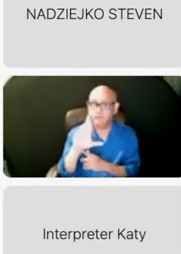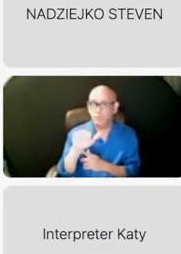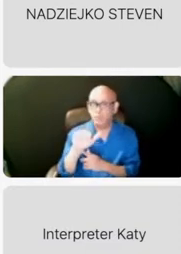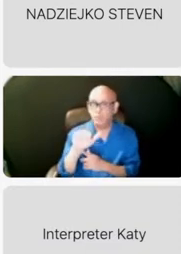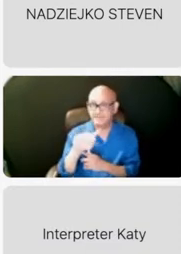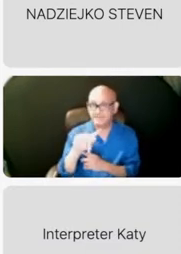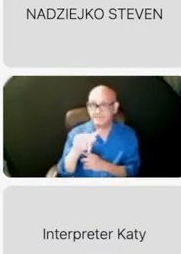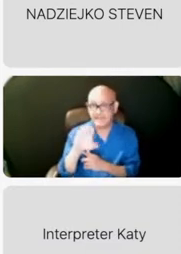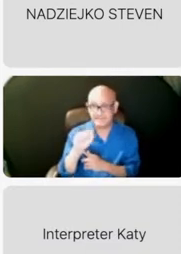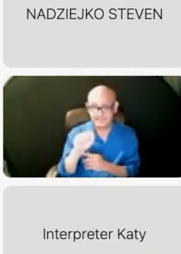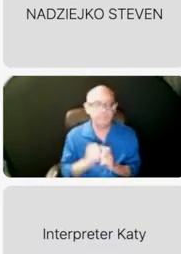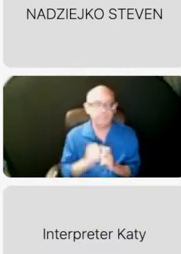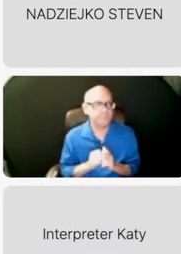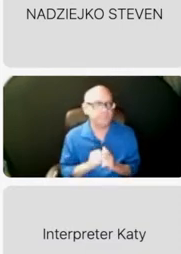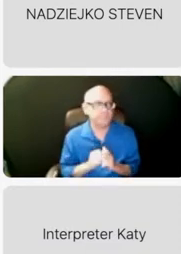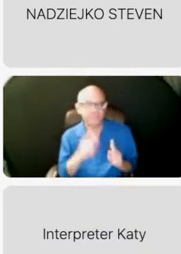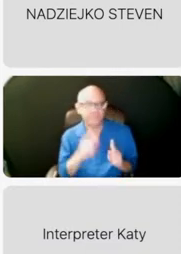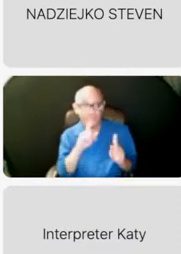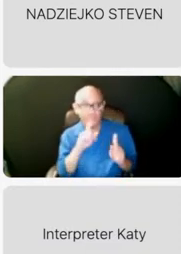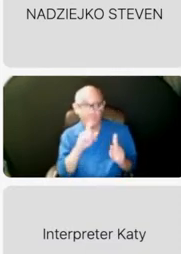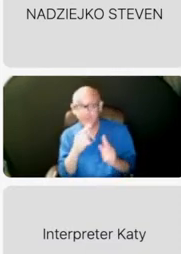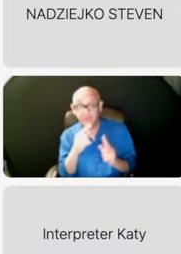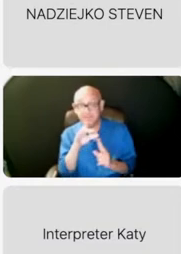you are not only special